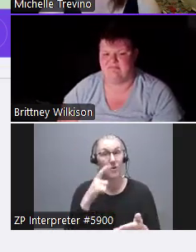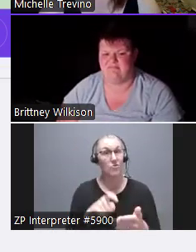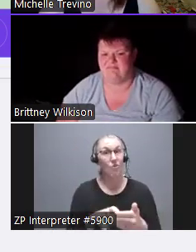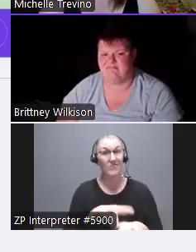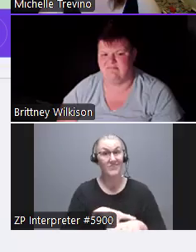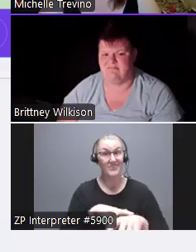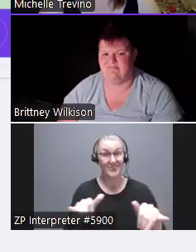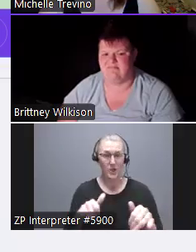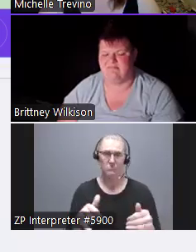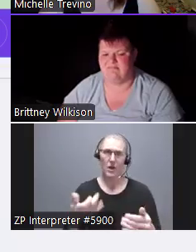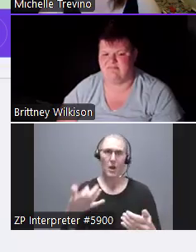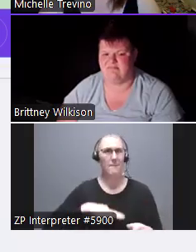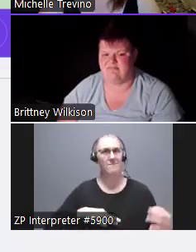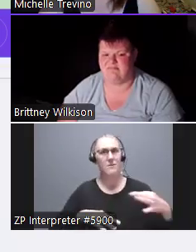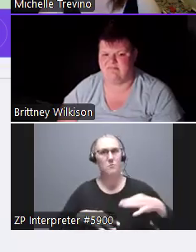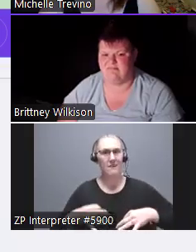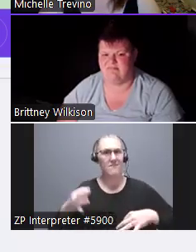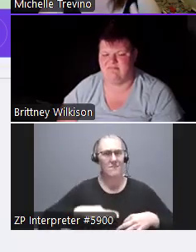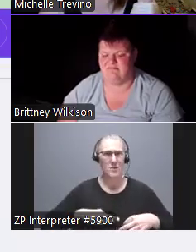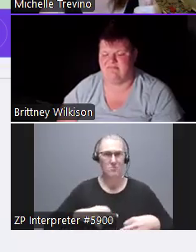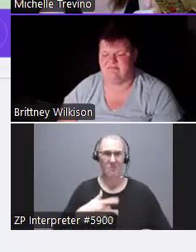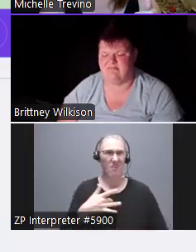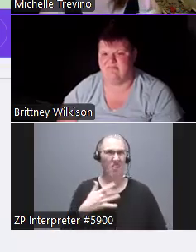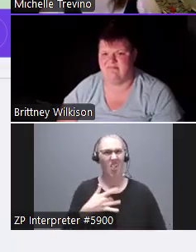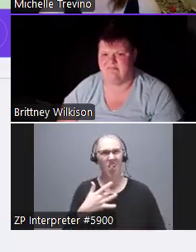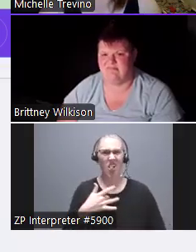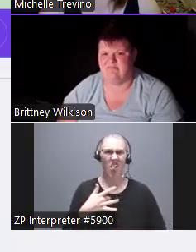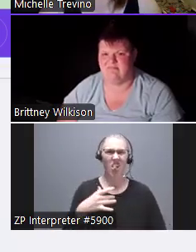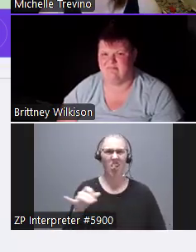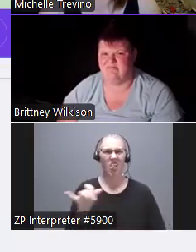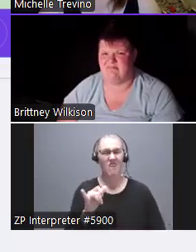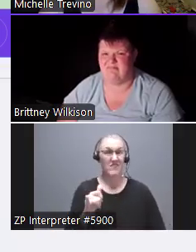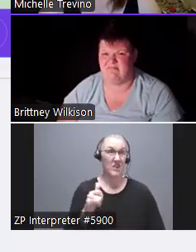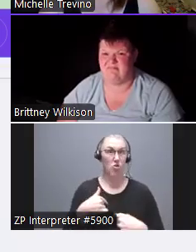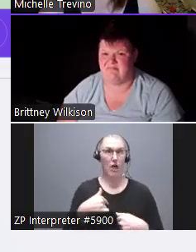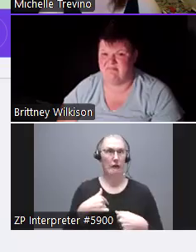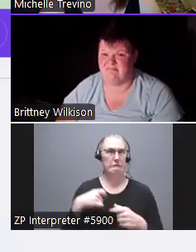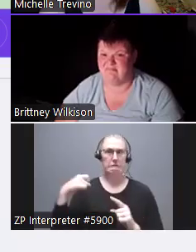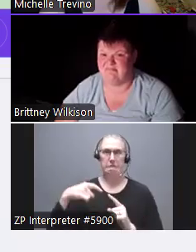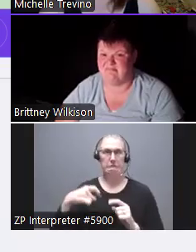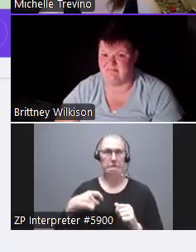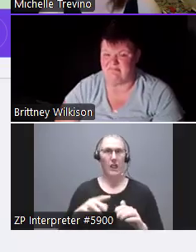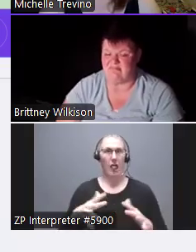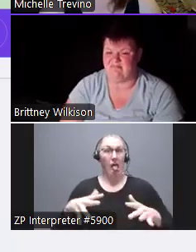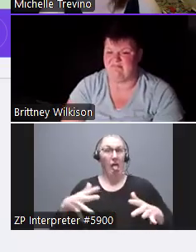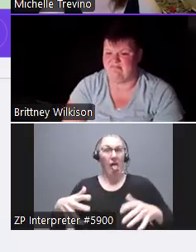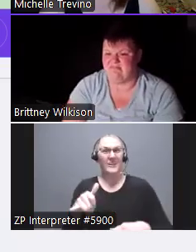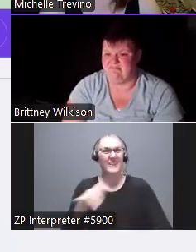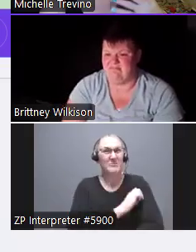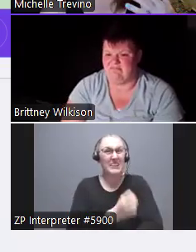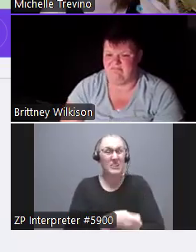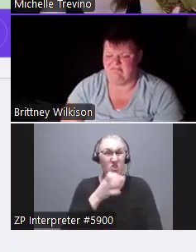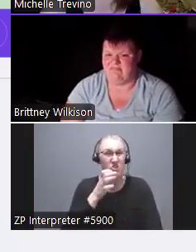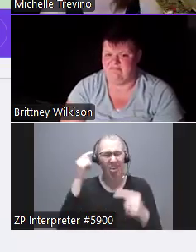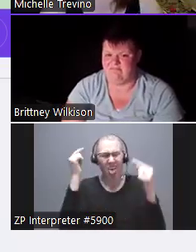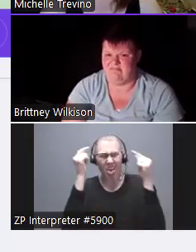this, it doesn't make you feel sped up like an energy drink. It doesn't give you headaches or any of the side effects that